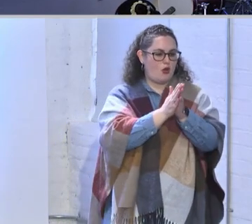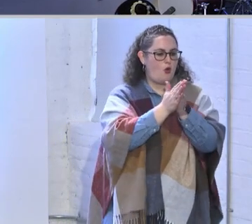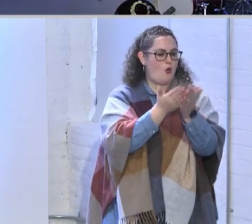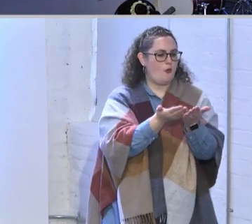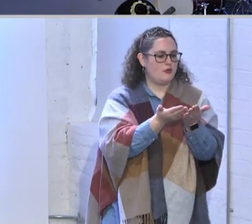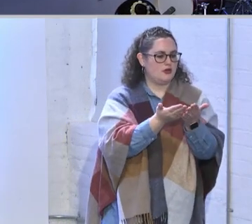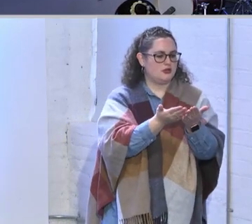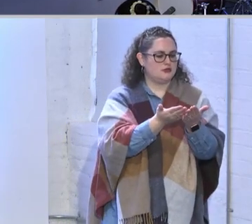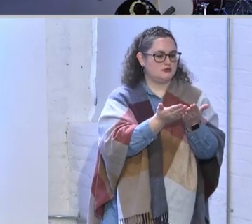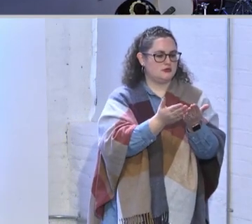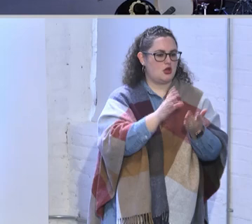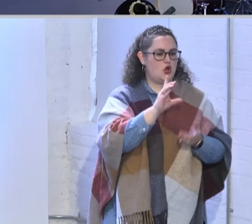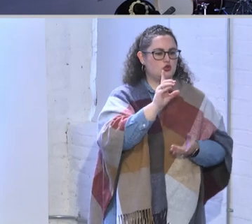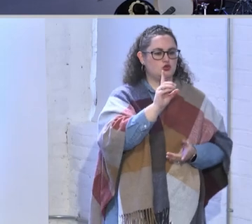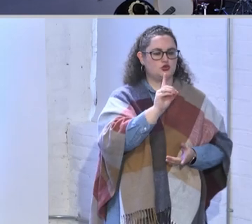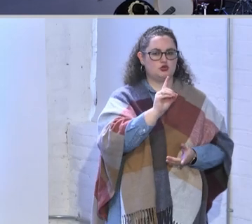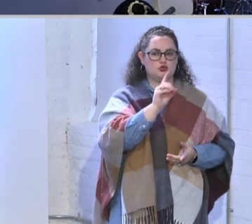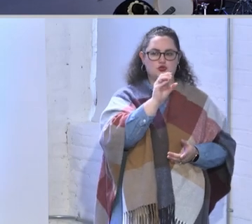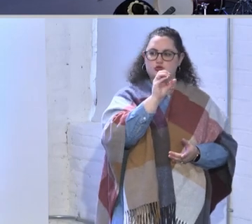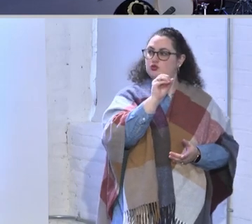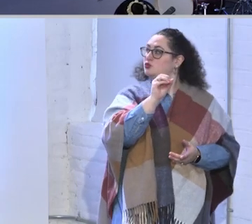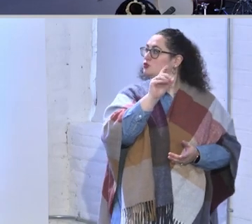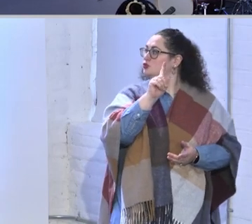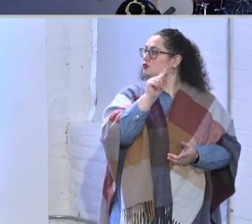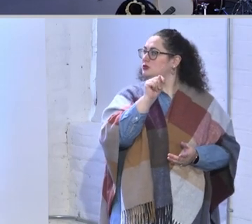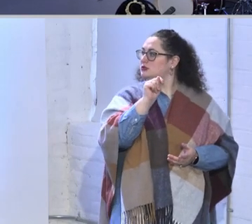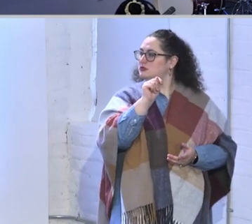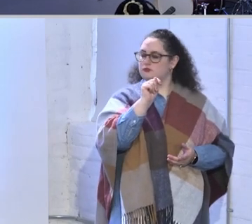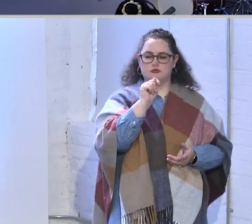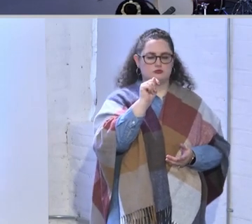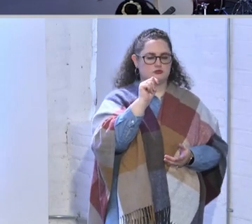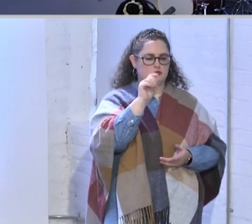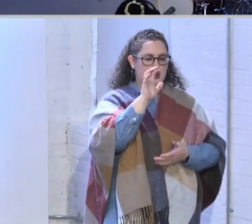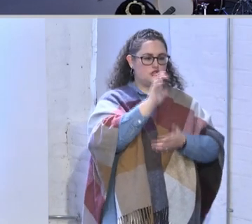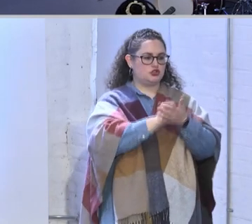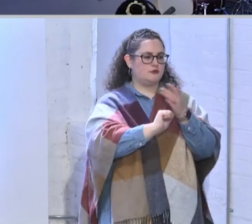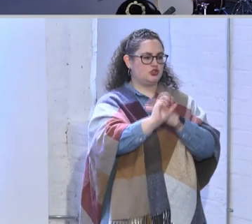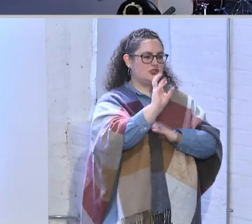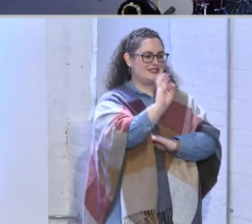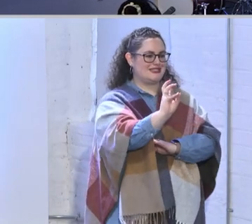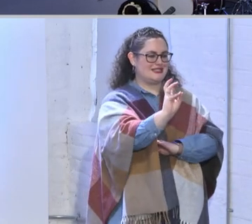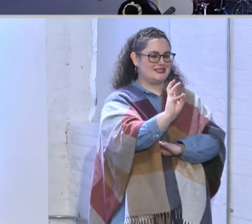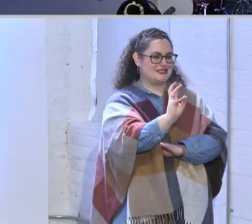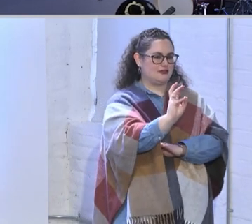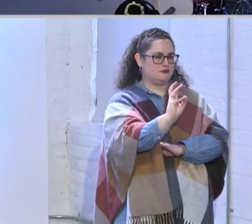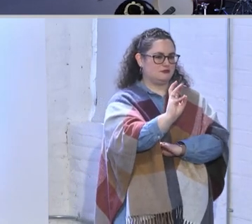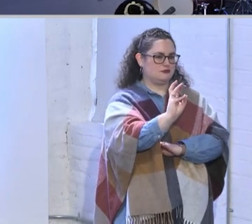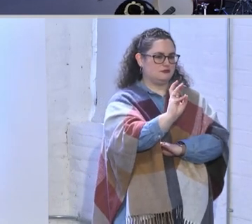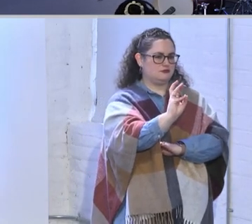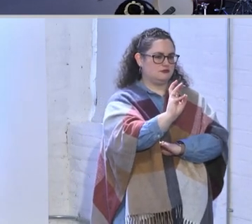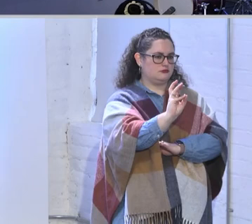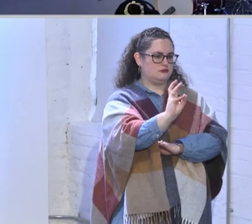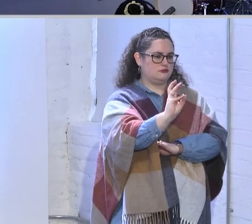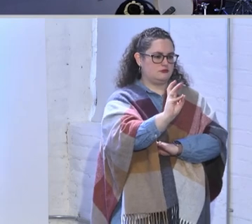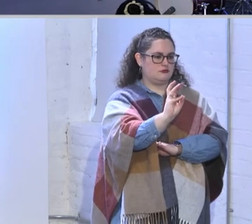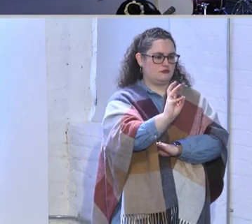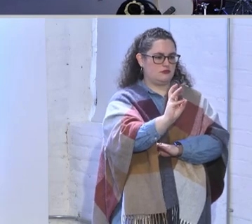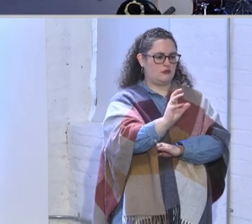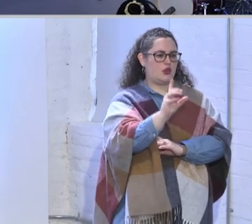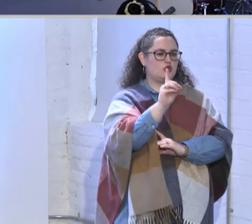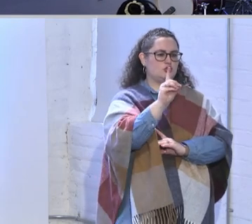Deuteronomy chapter 6. Deuteronomy chapter 6, all around our community, we often will go into a